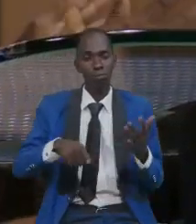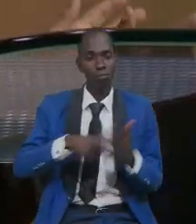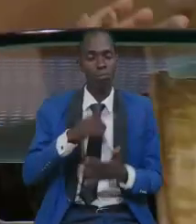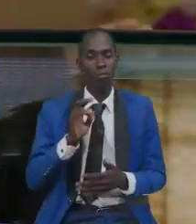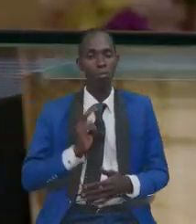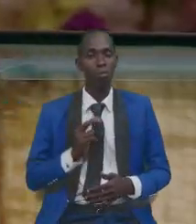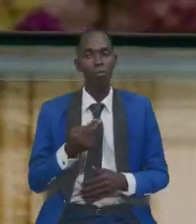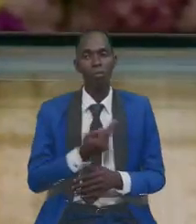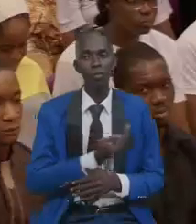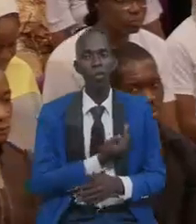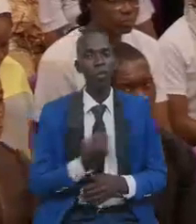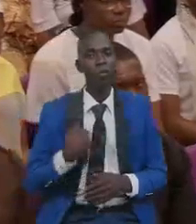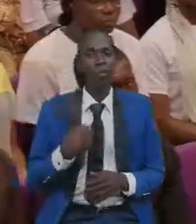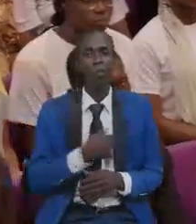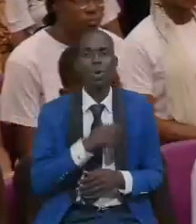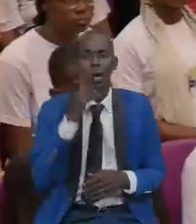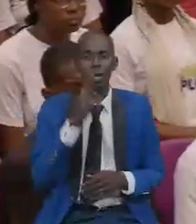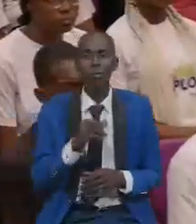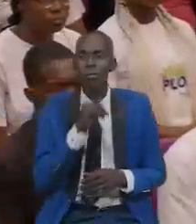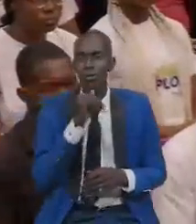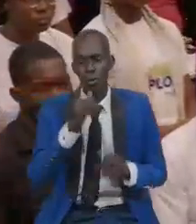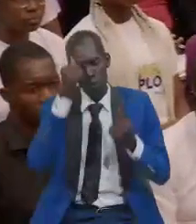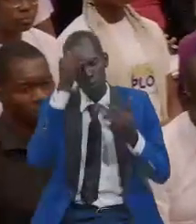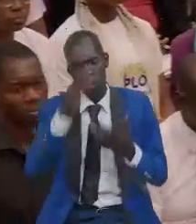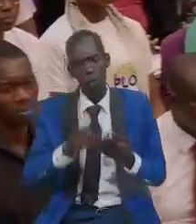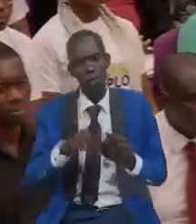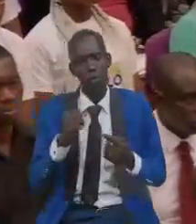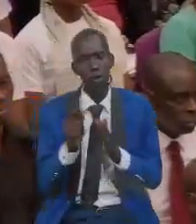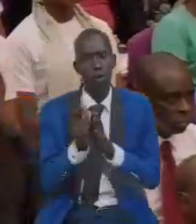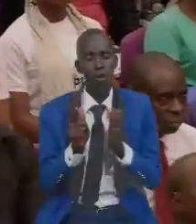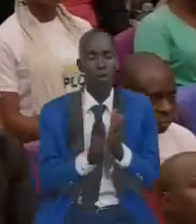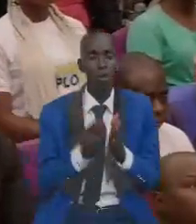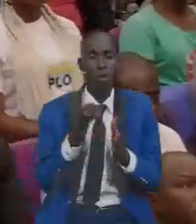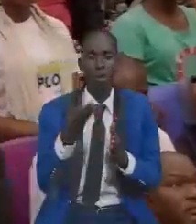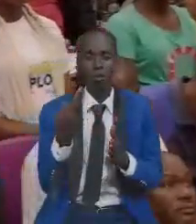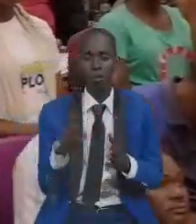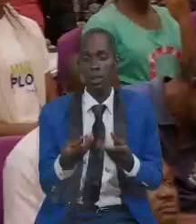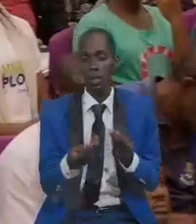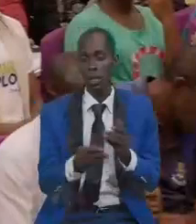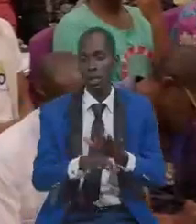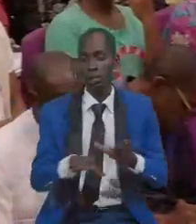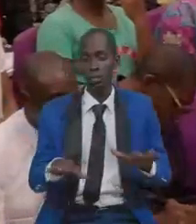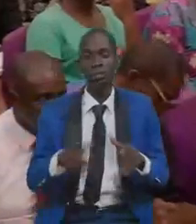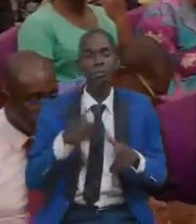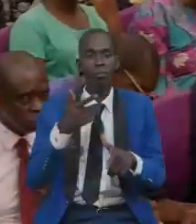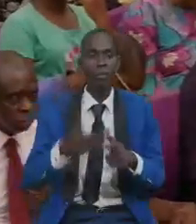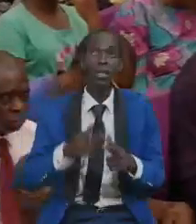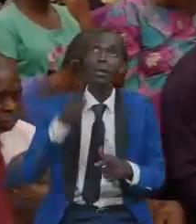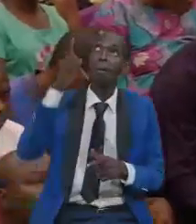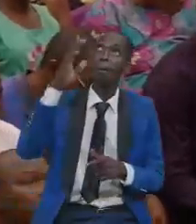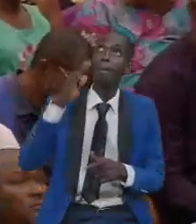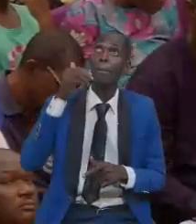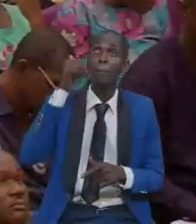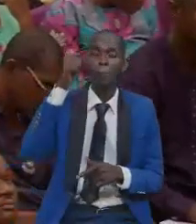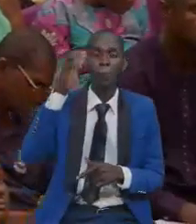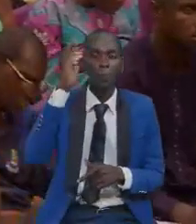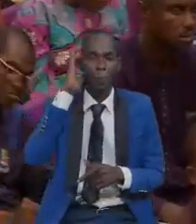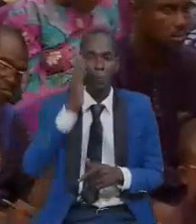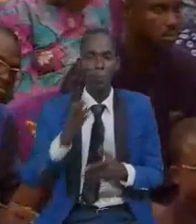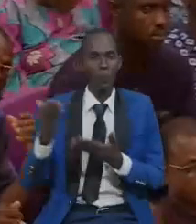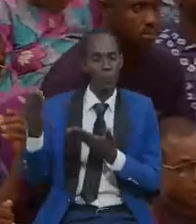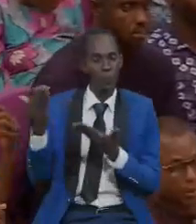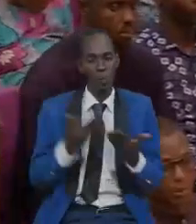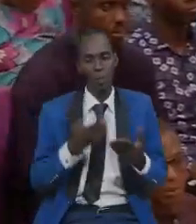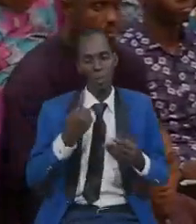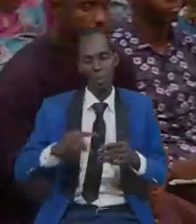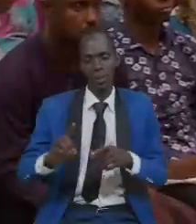by the community or by the laws of the land, eventually God himself will bring the